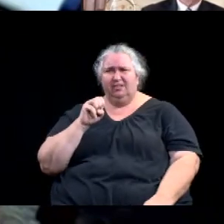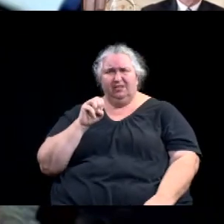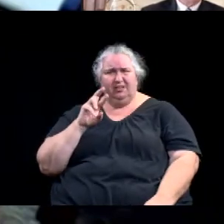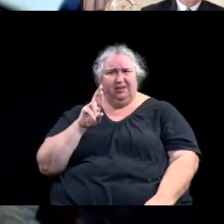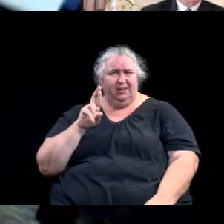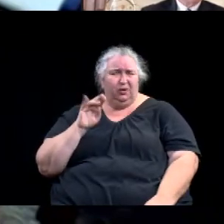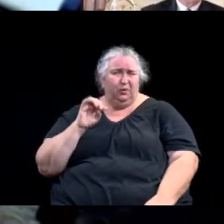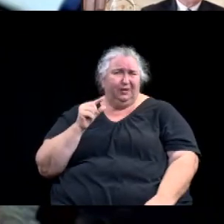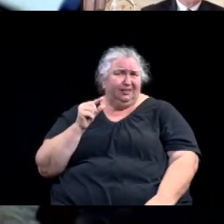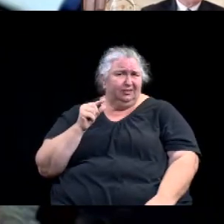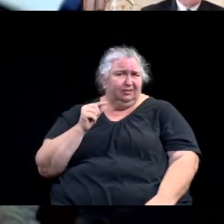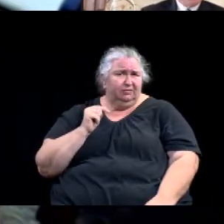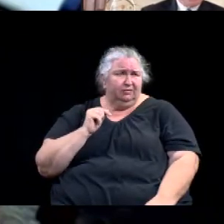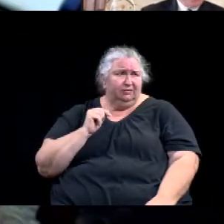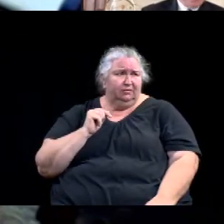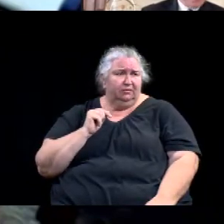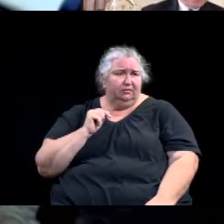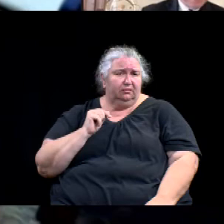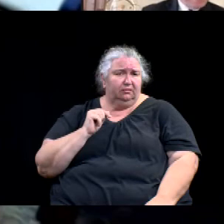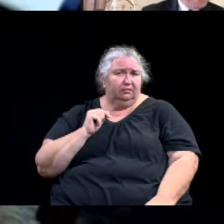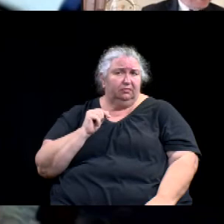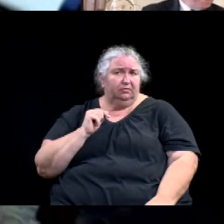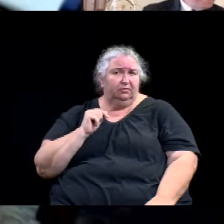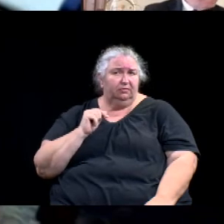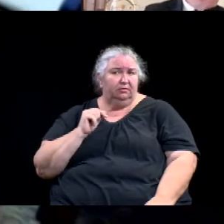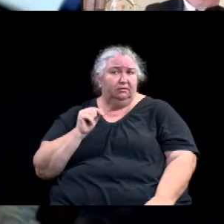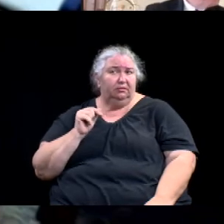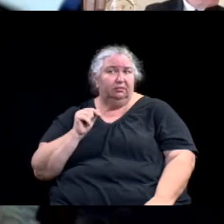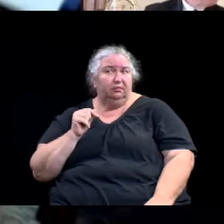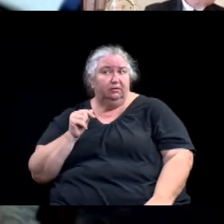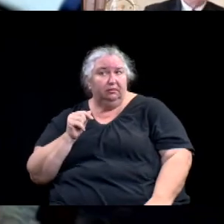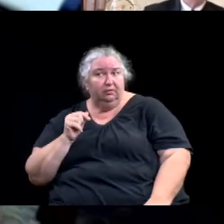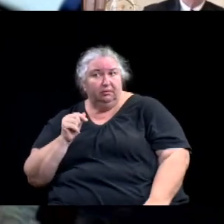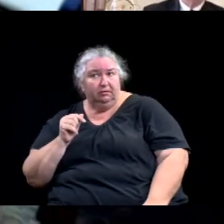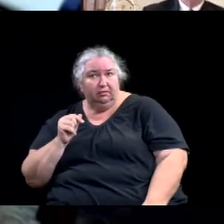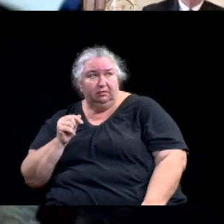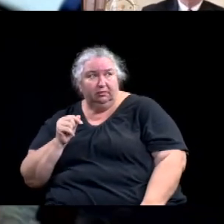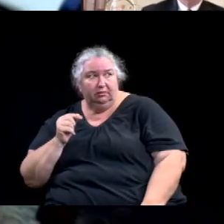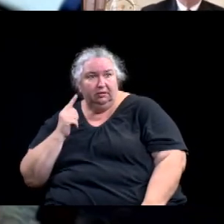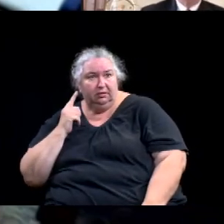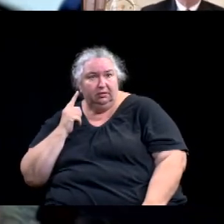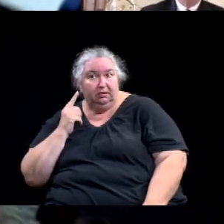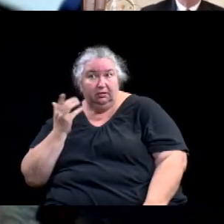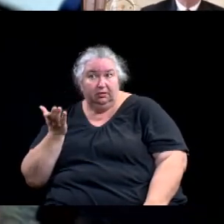This is his first time connecting this way, and we've been.